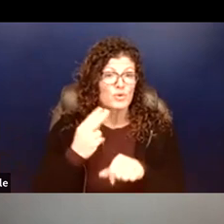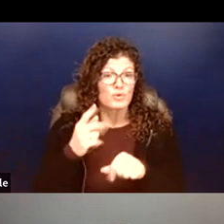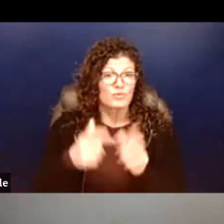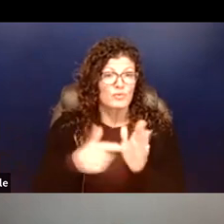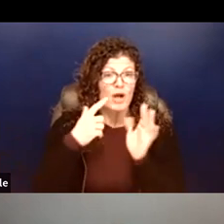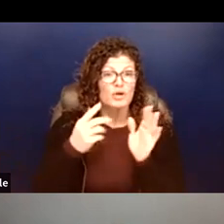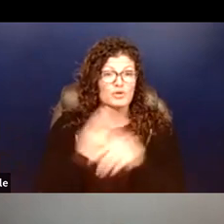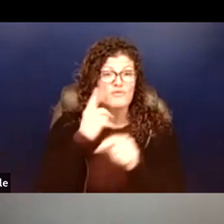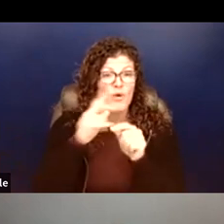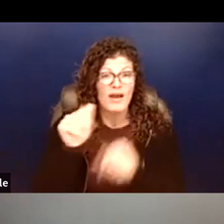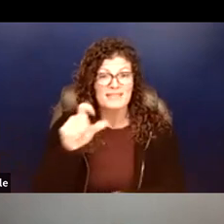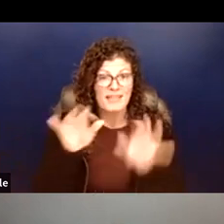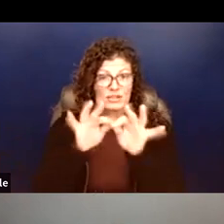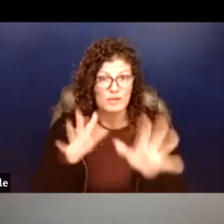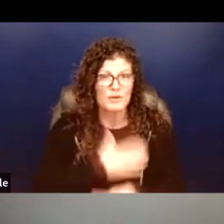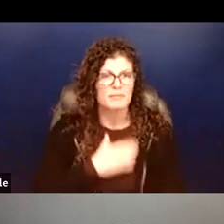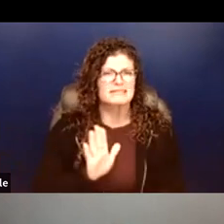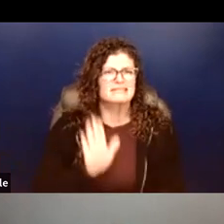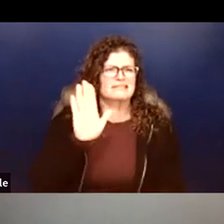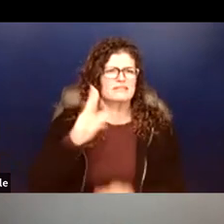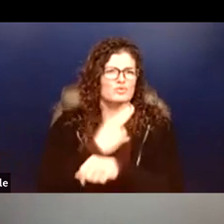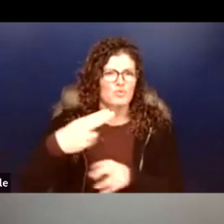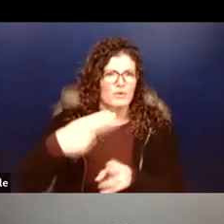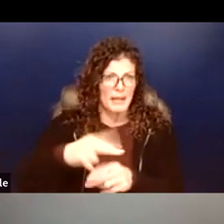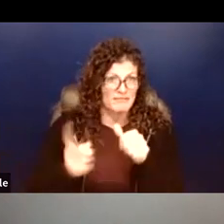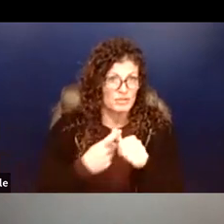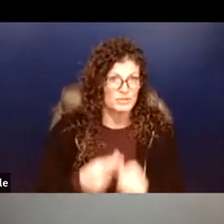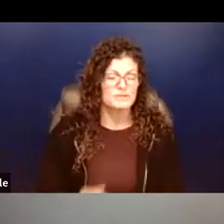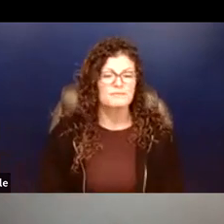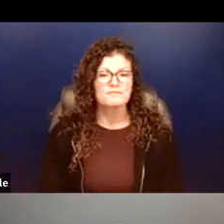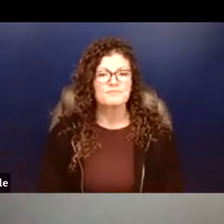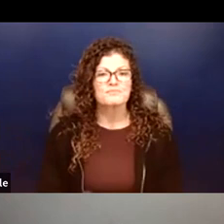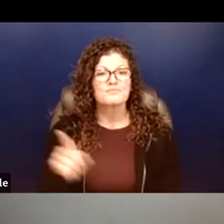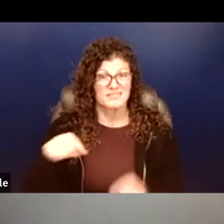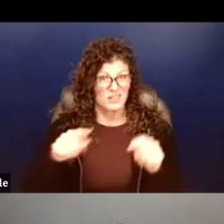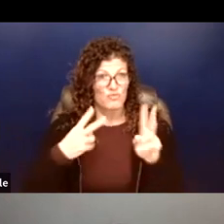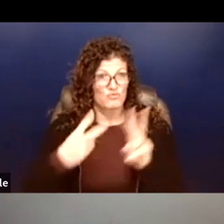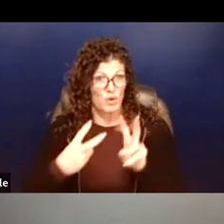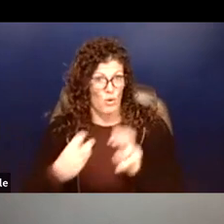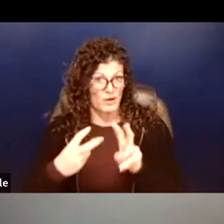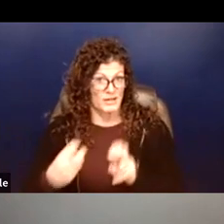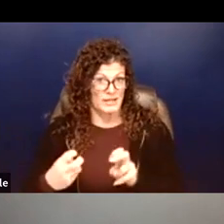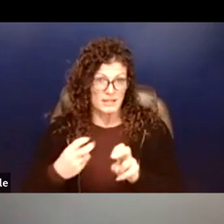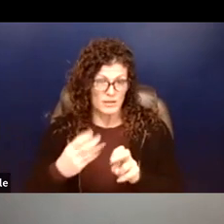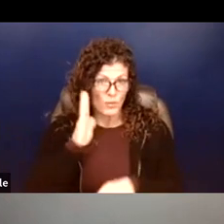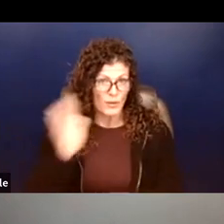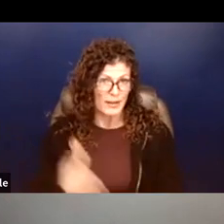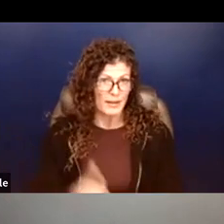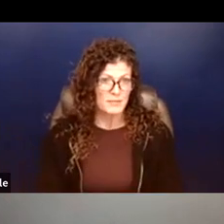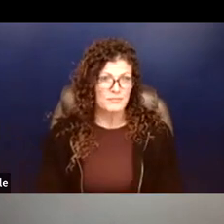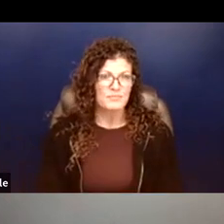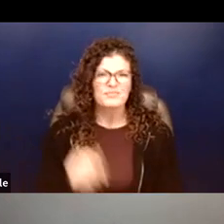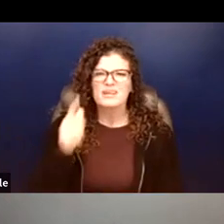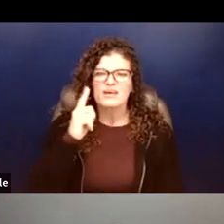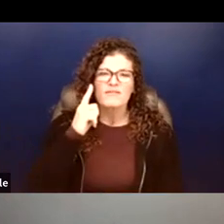Tonight's meeting, including a transcript of this chat, is being recorded to serve as a resource for search committee members and for